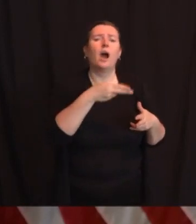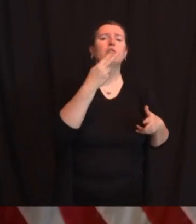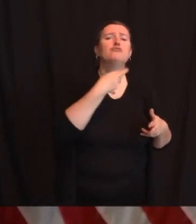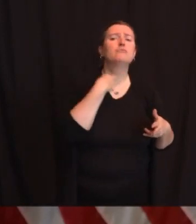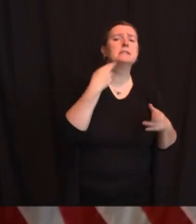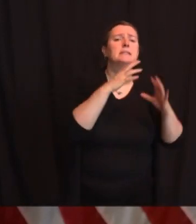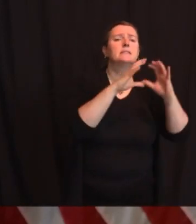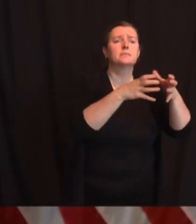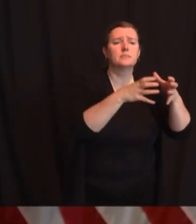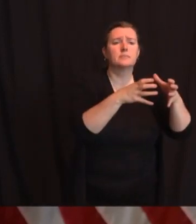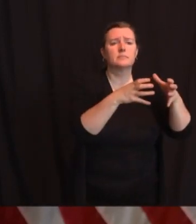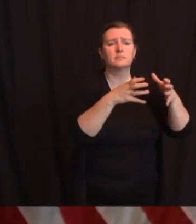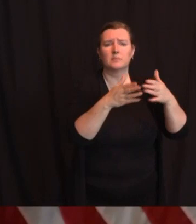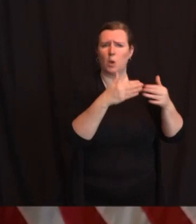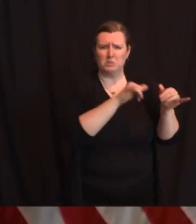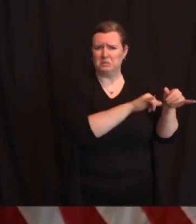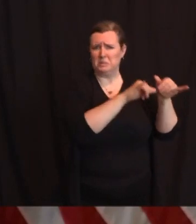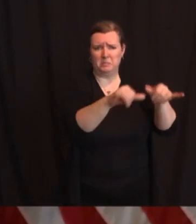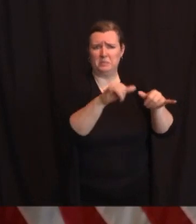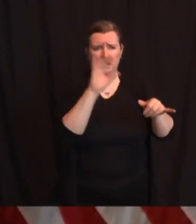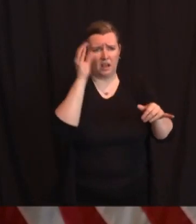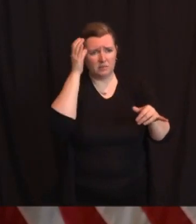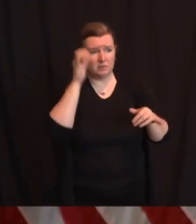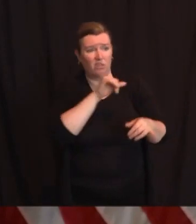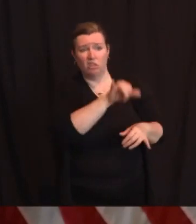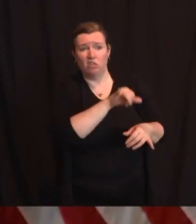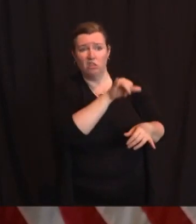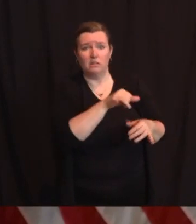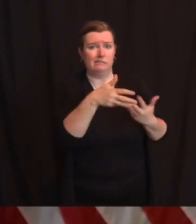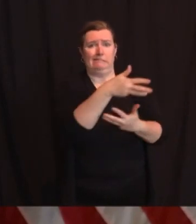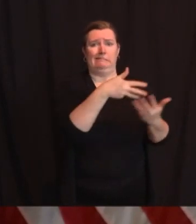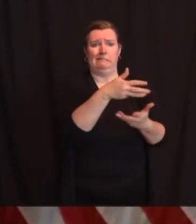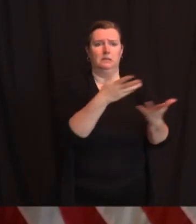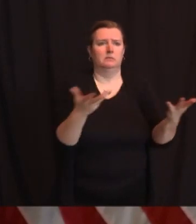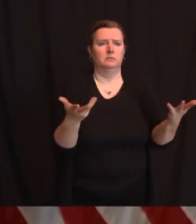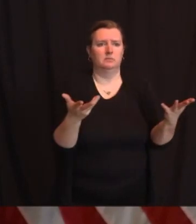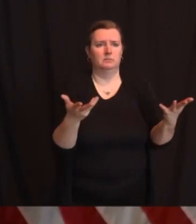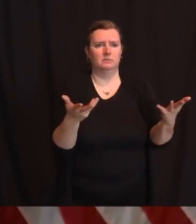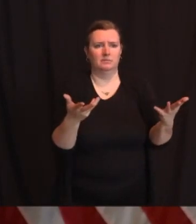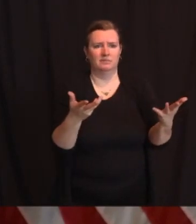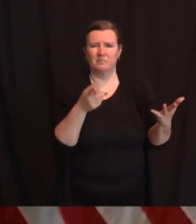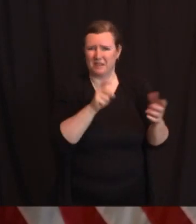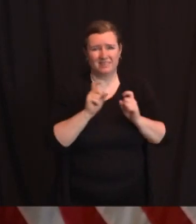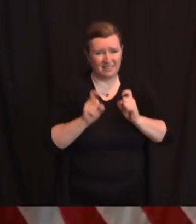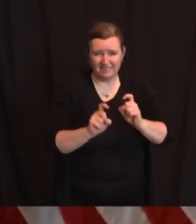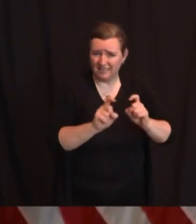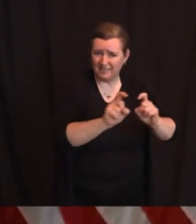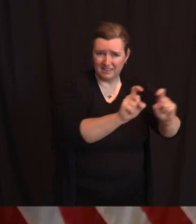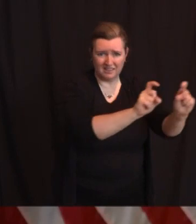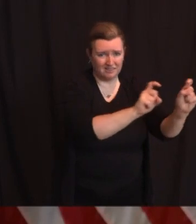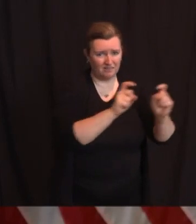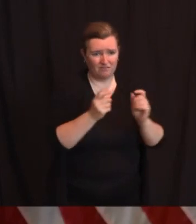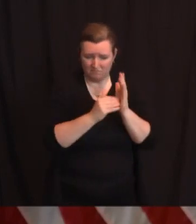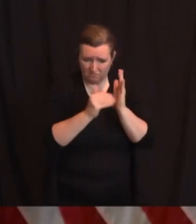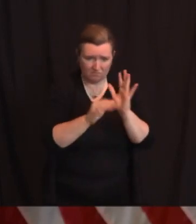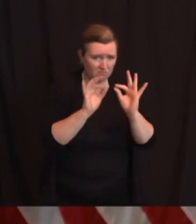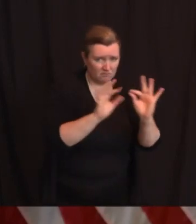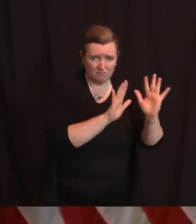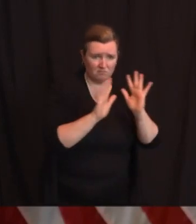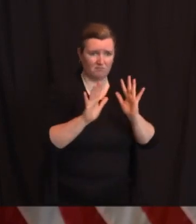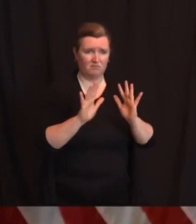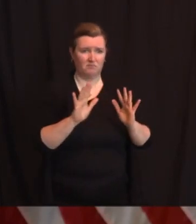need a whole lot of time on the rationale to get that population tested and retested, including the